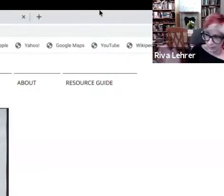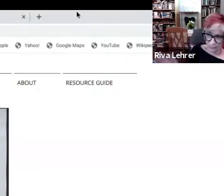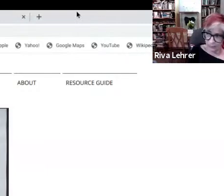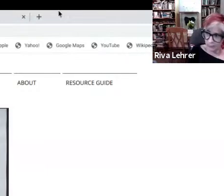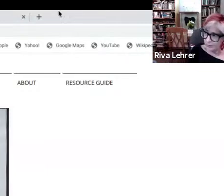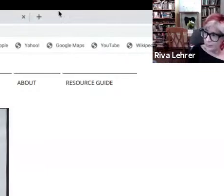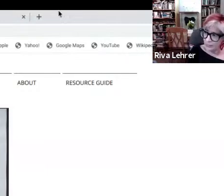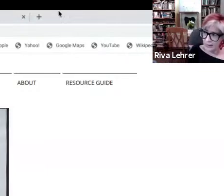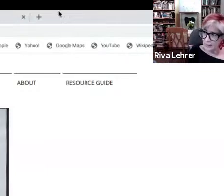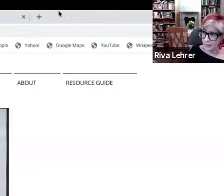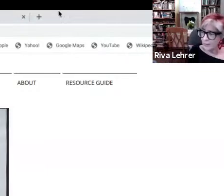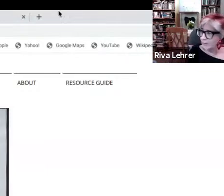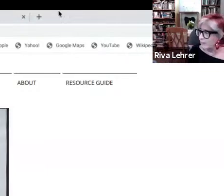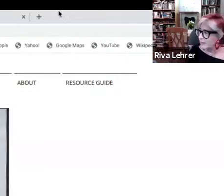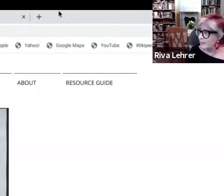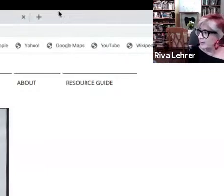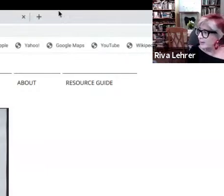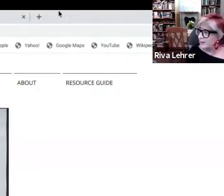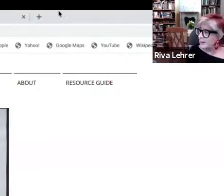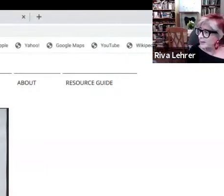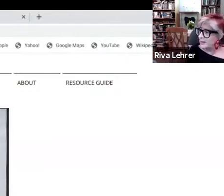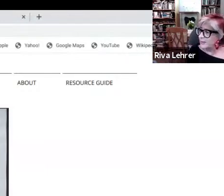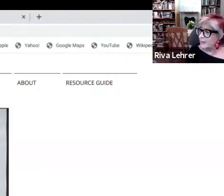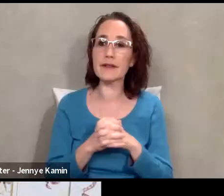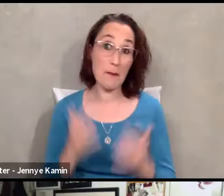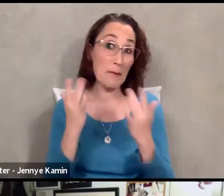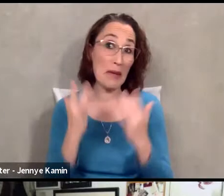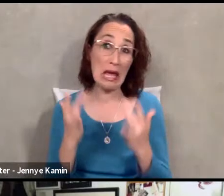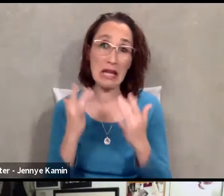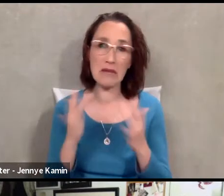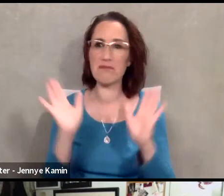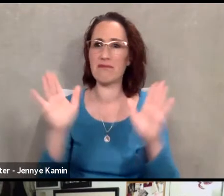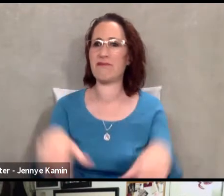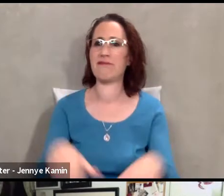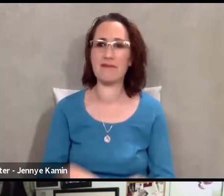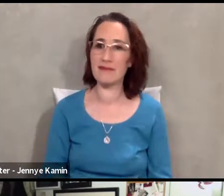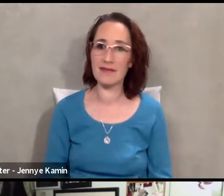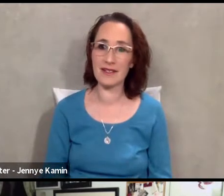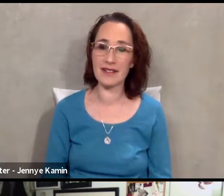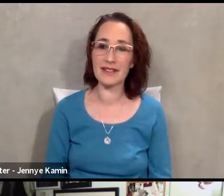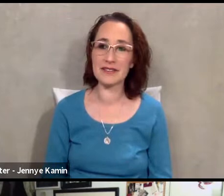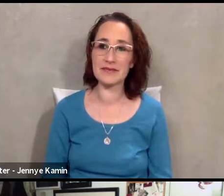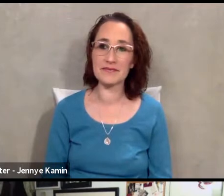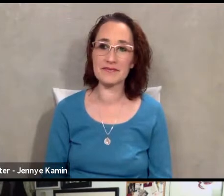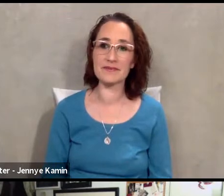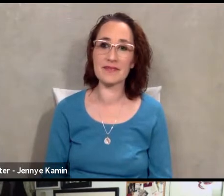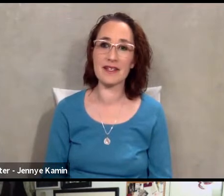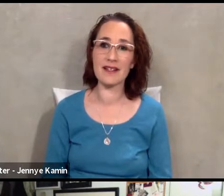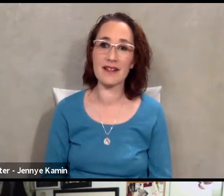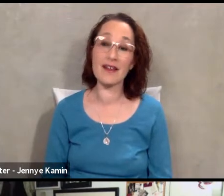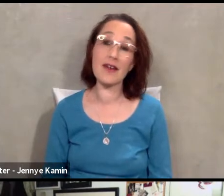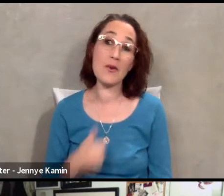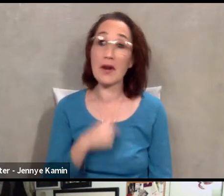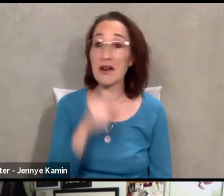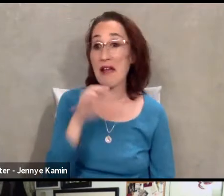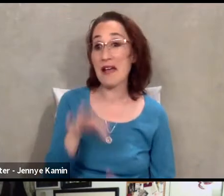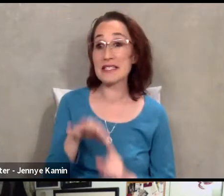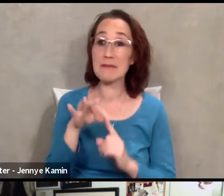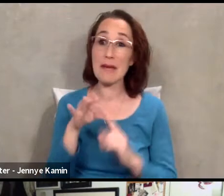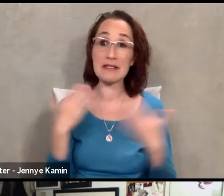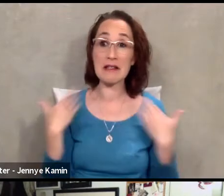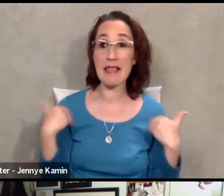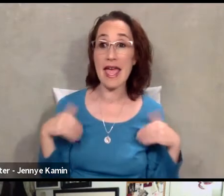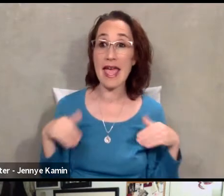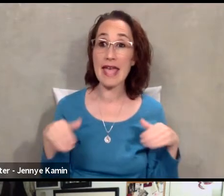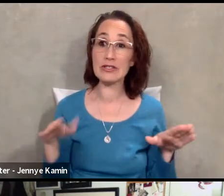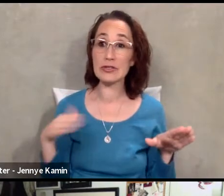pity, no like, oh, you know, we weren't special angels whose work was